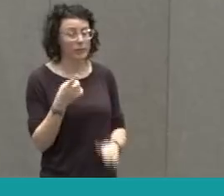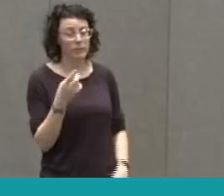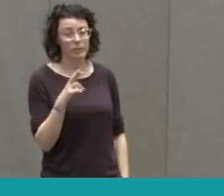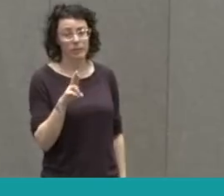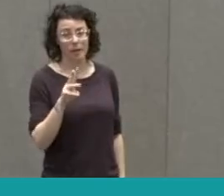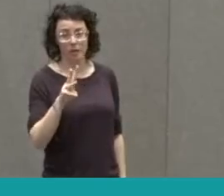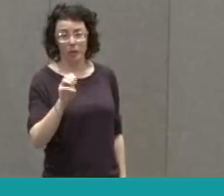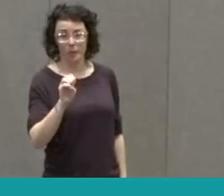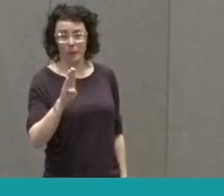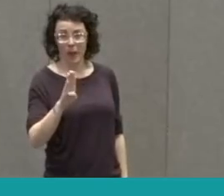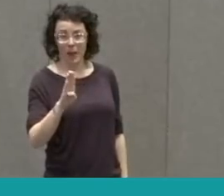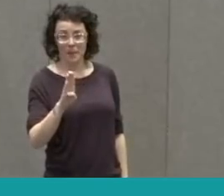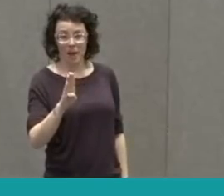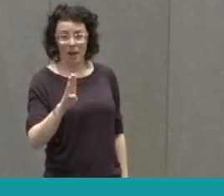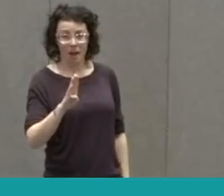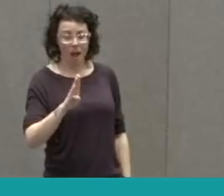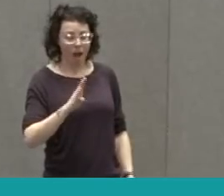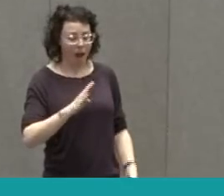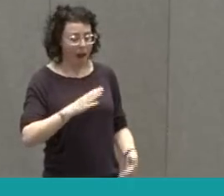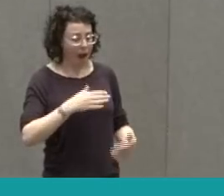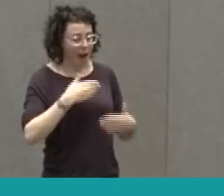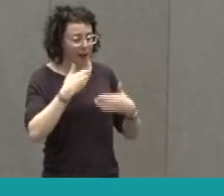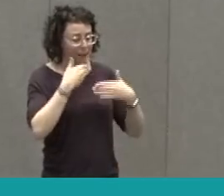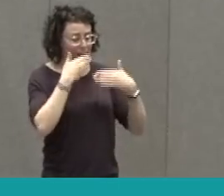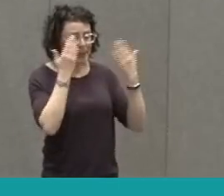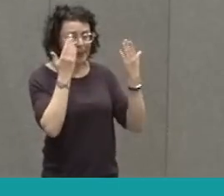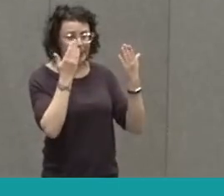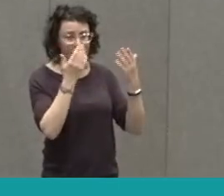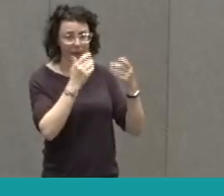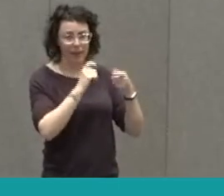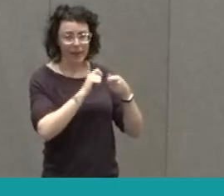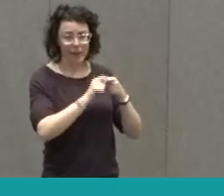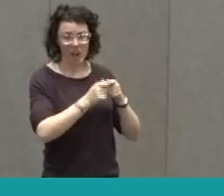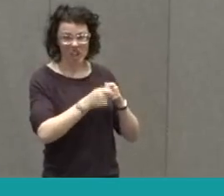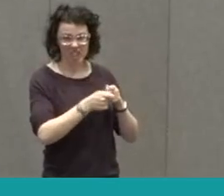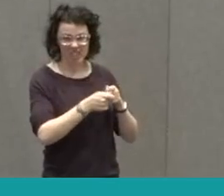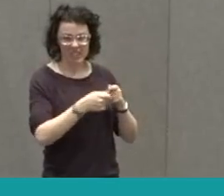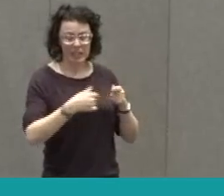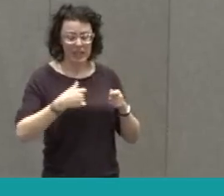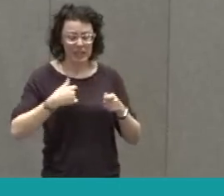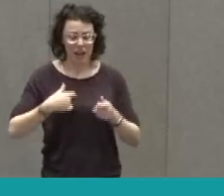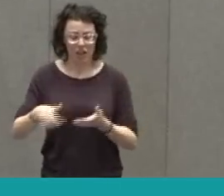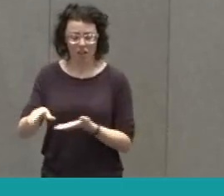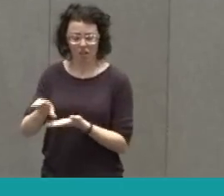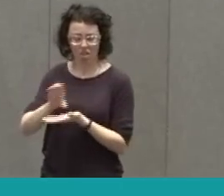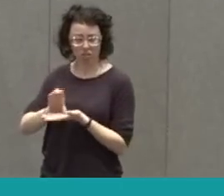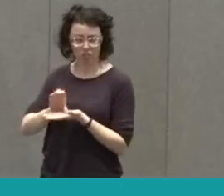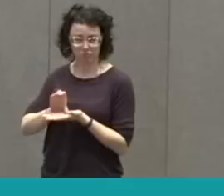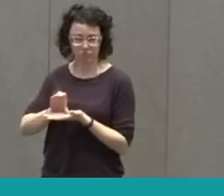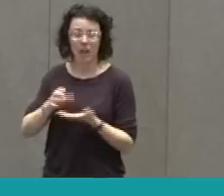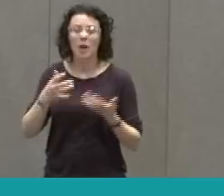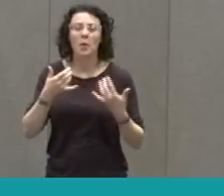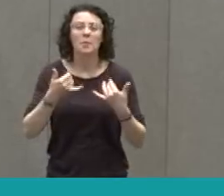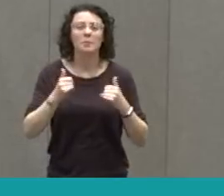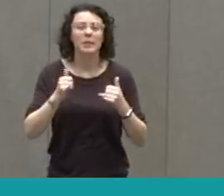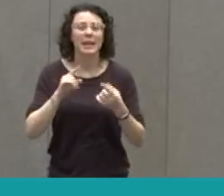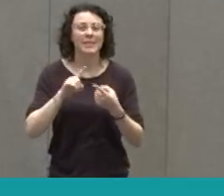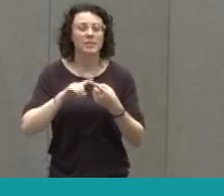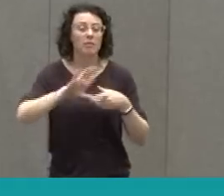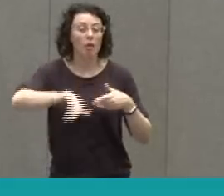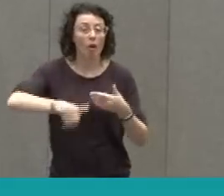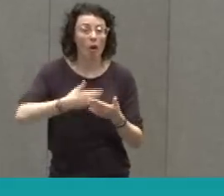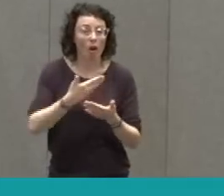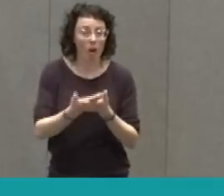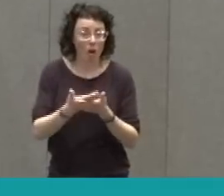had all of the cards. You would keep playing until one person had all the cards. So that was Multiplication